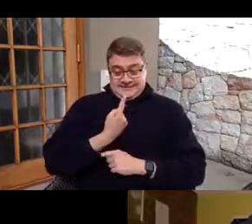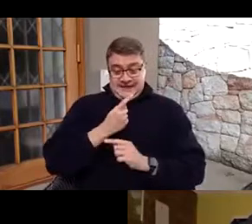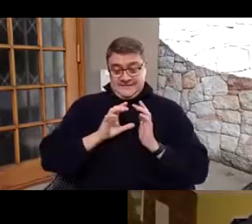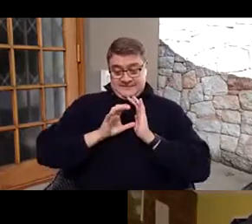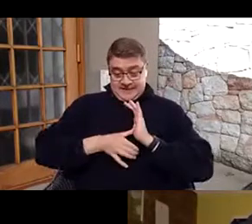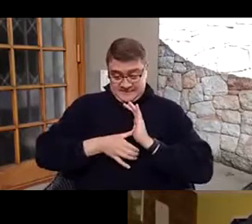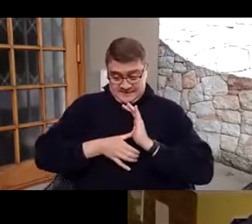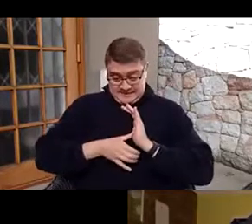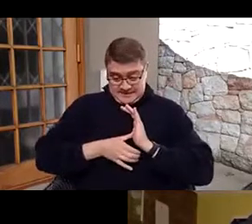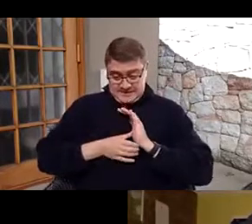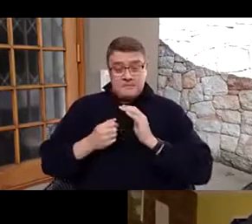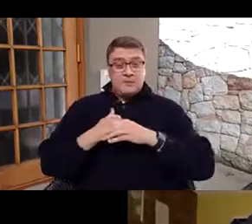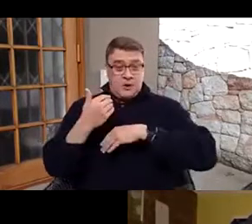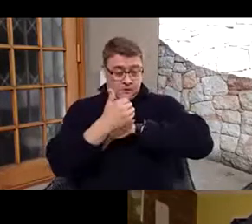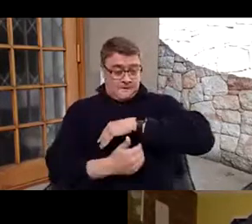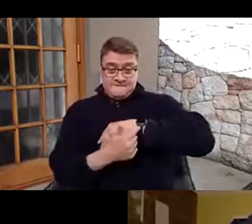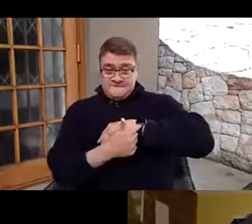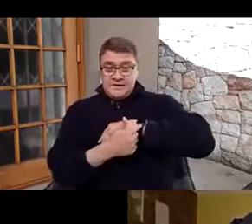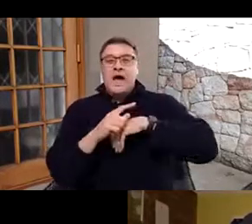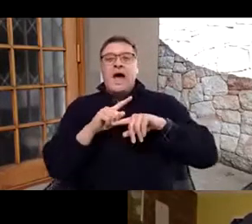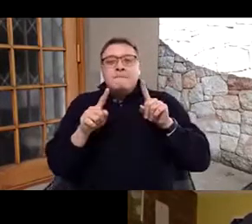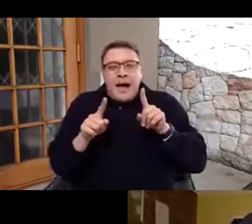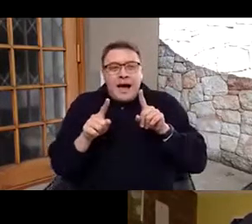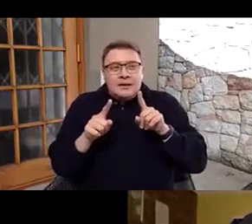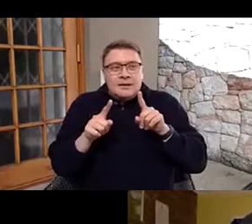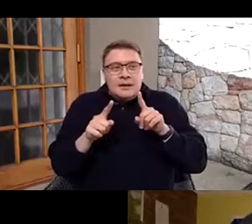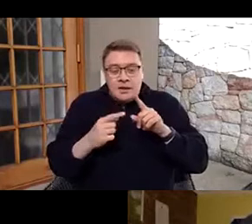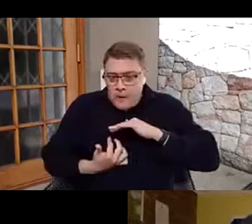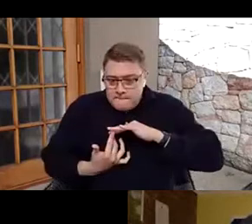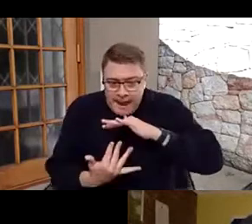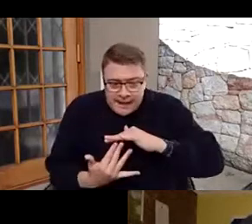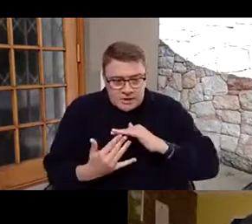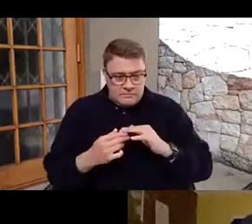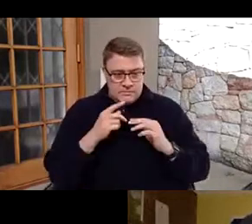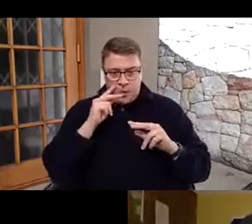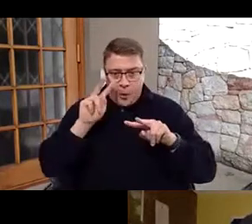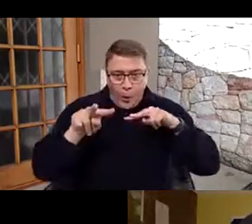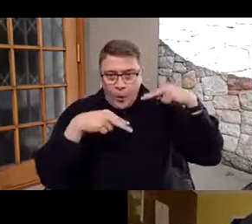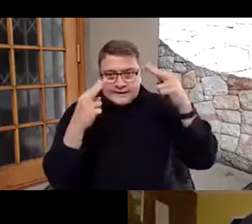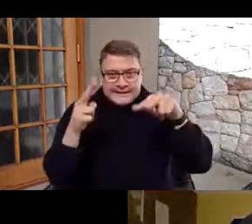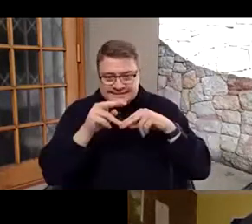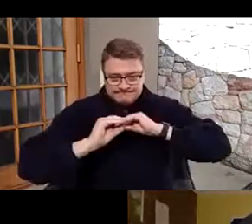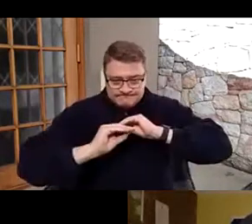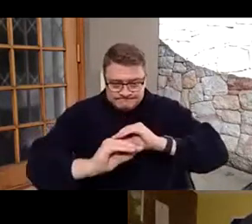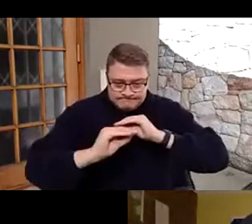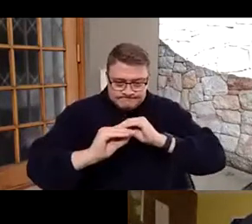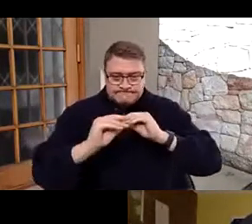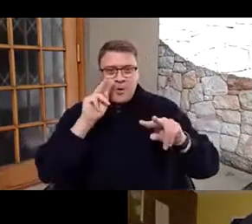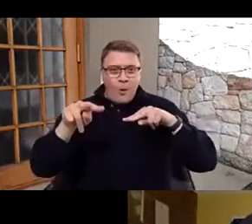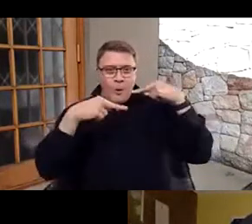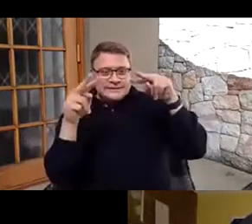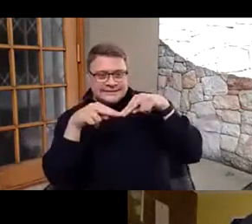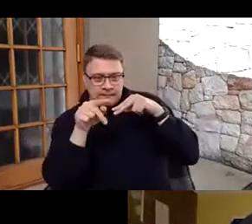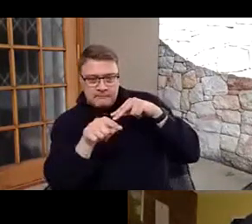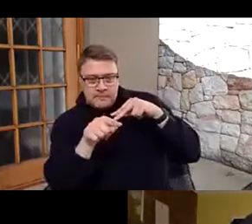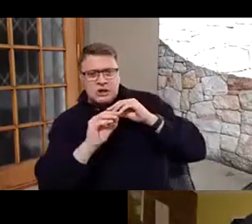arm, but at the same time you are so passionate about autism in particular, and you taught at a school for